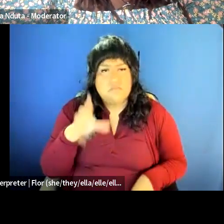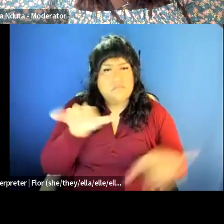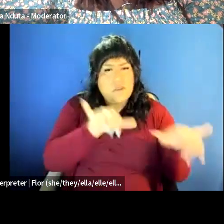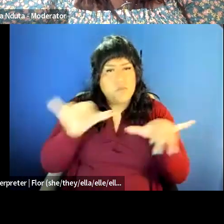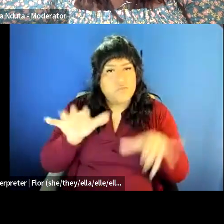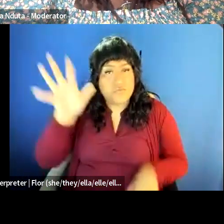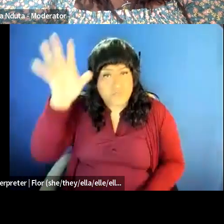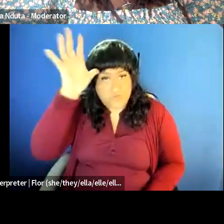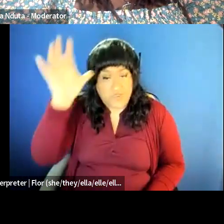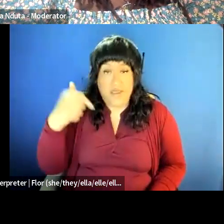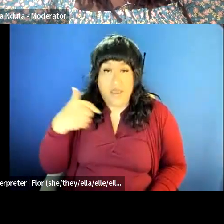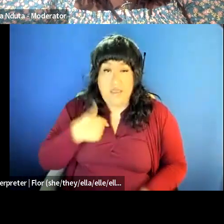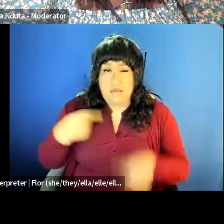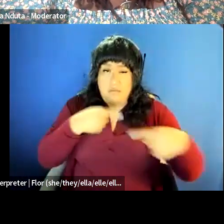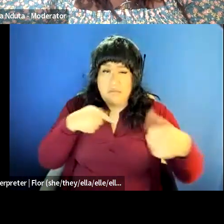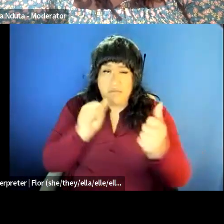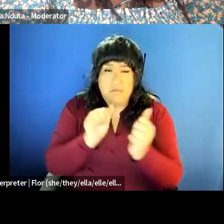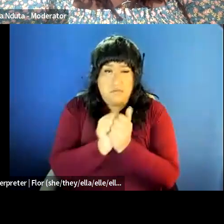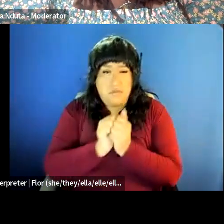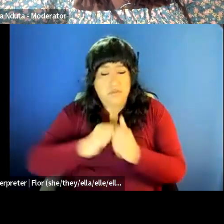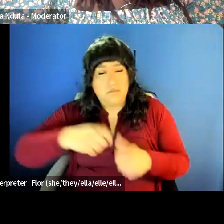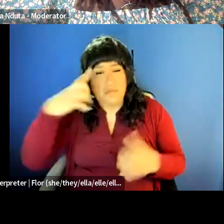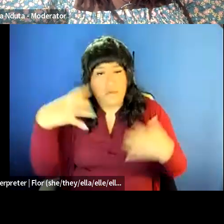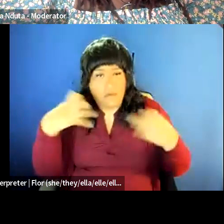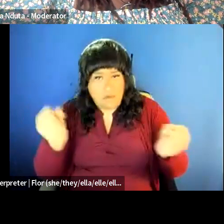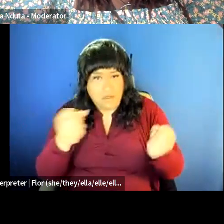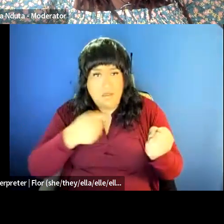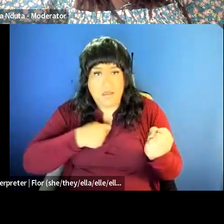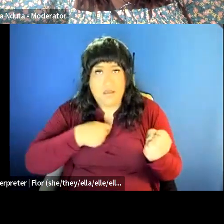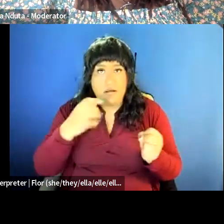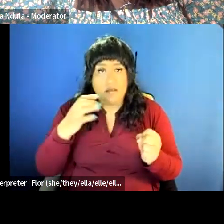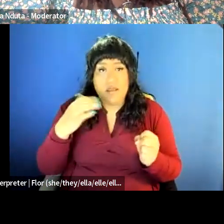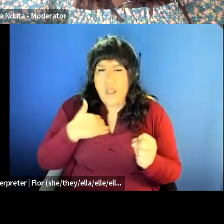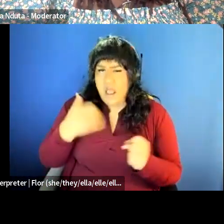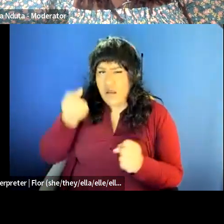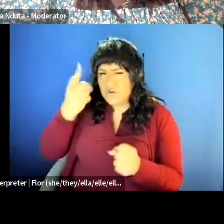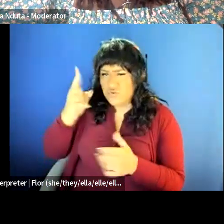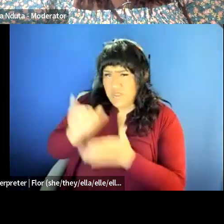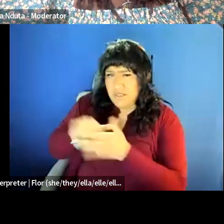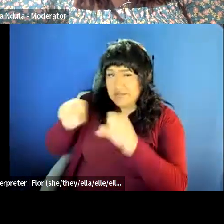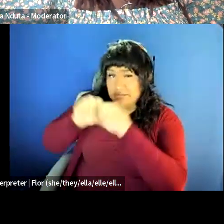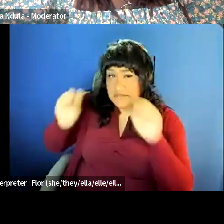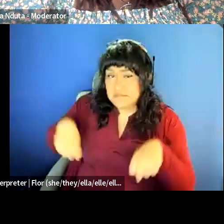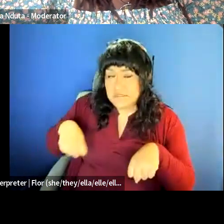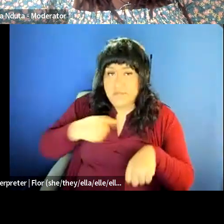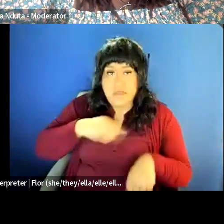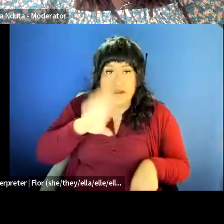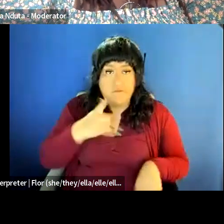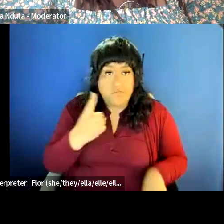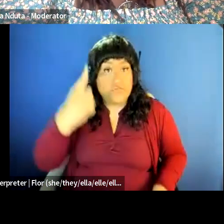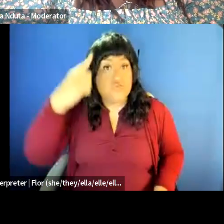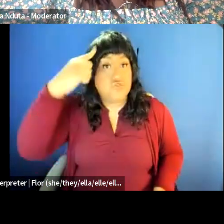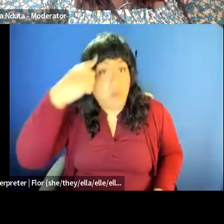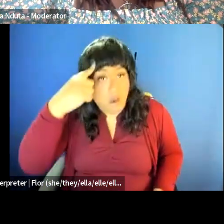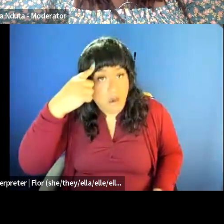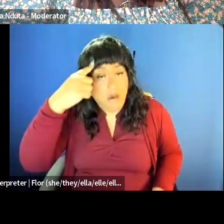in mental health and I understood the system and I knew how to advocate for myself, I never thought that this